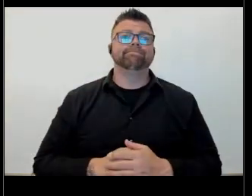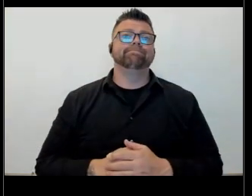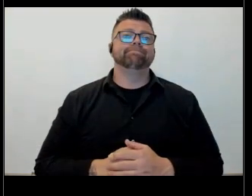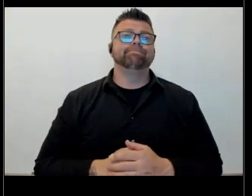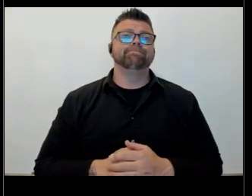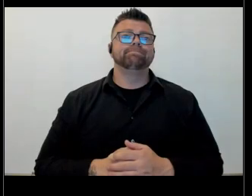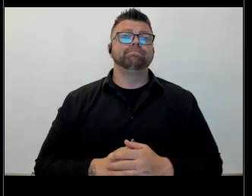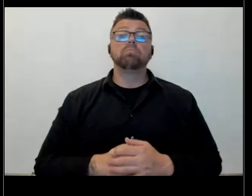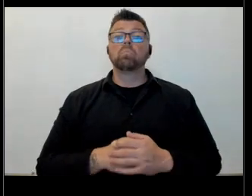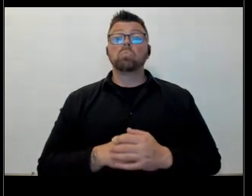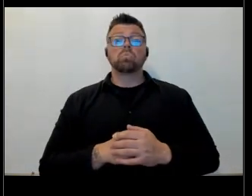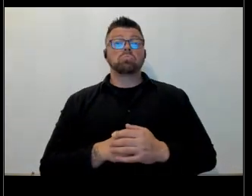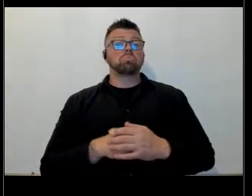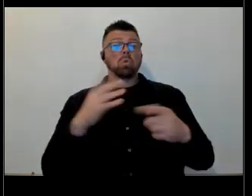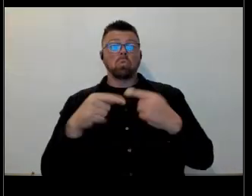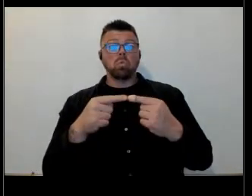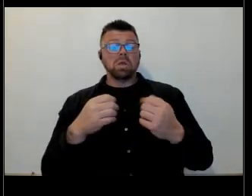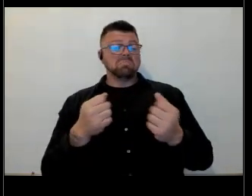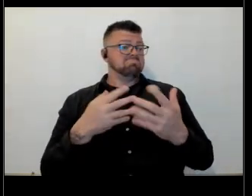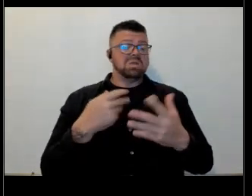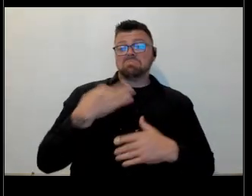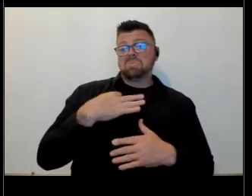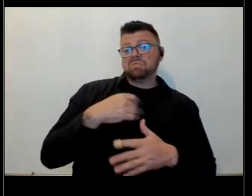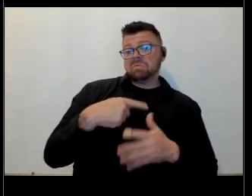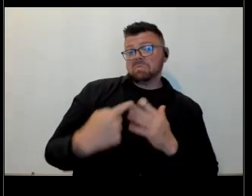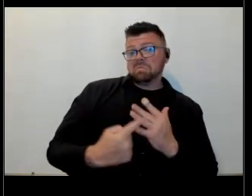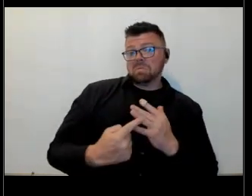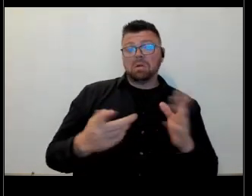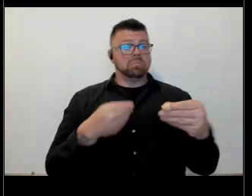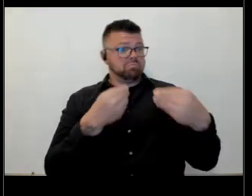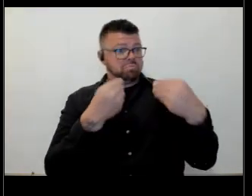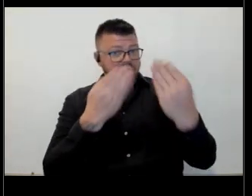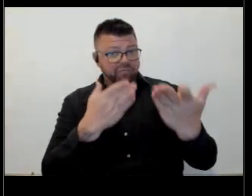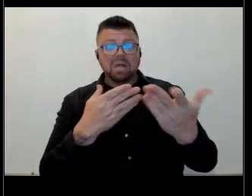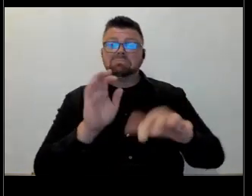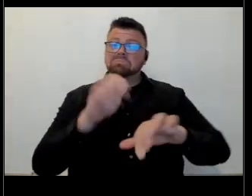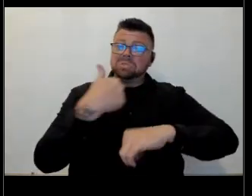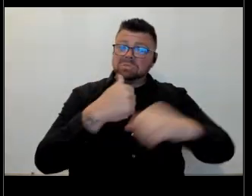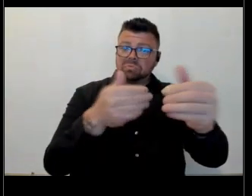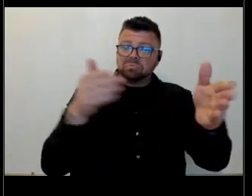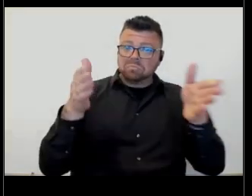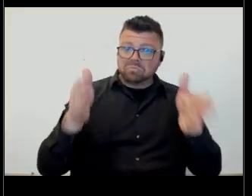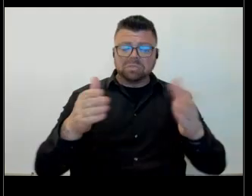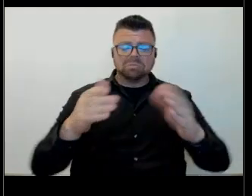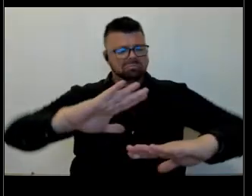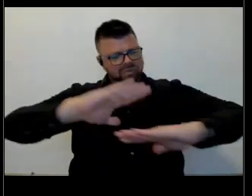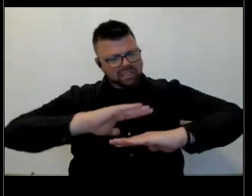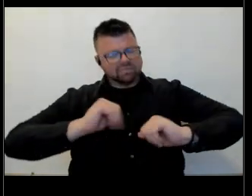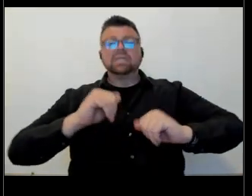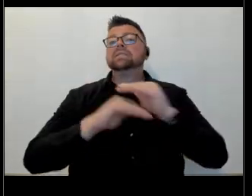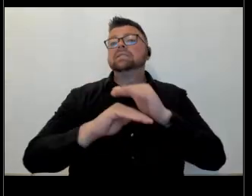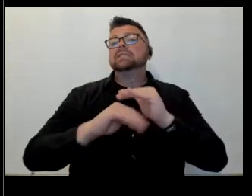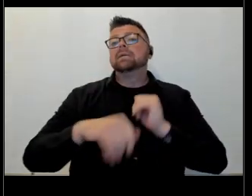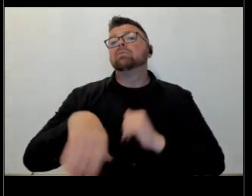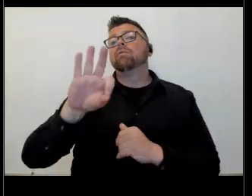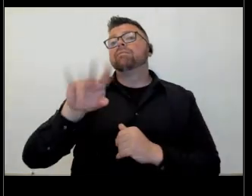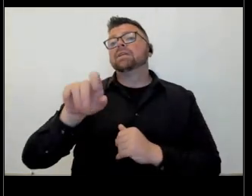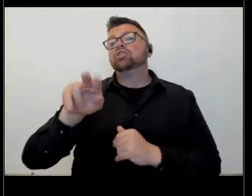Whenever multiple features or facilities are provided, sufficient accessible features of each